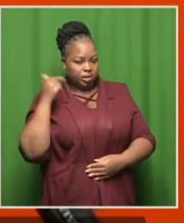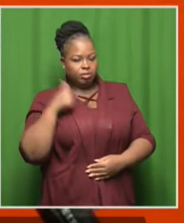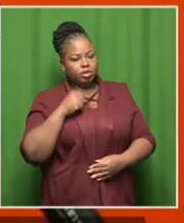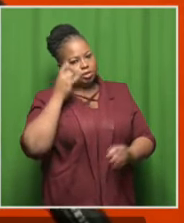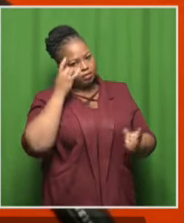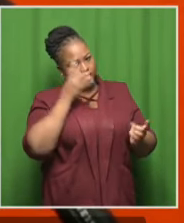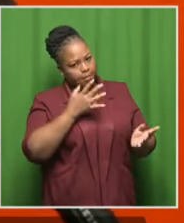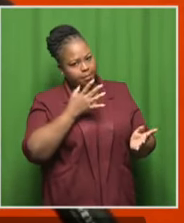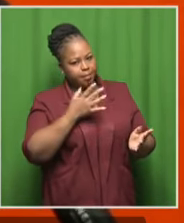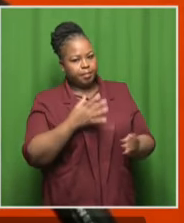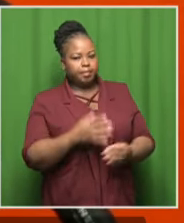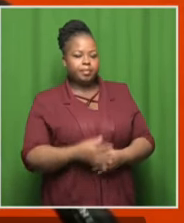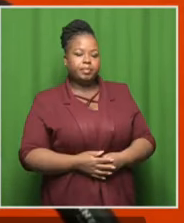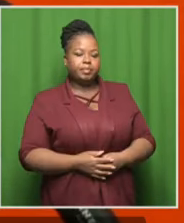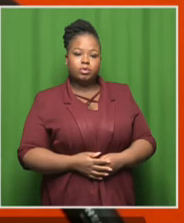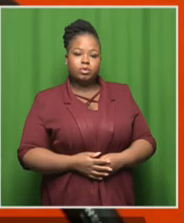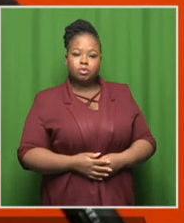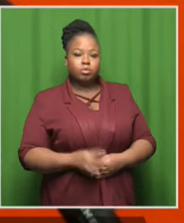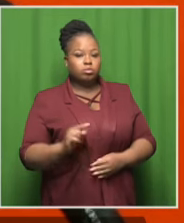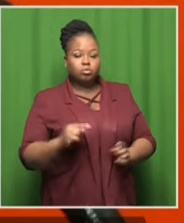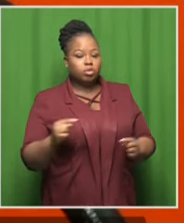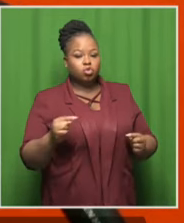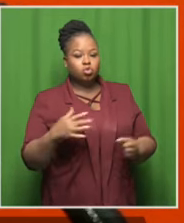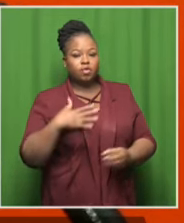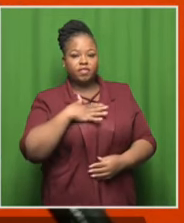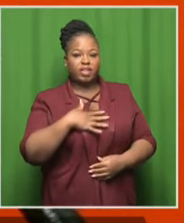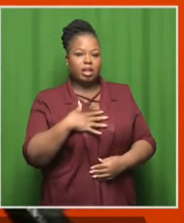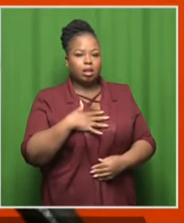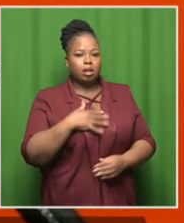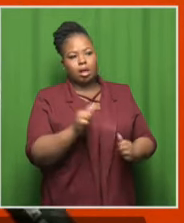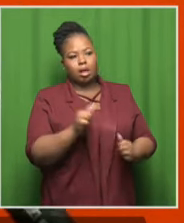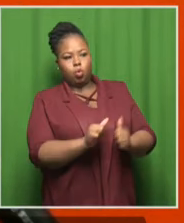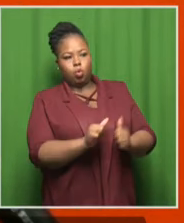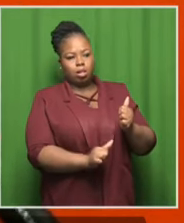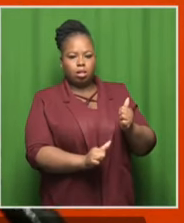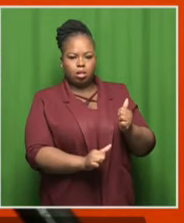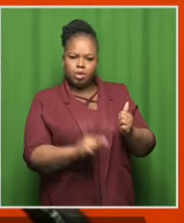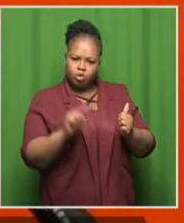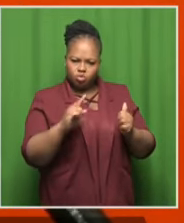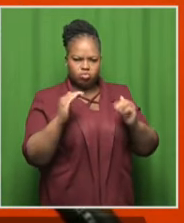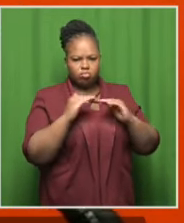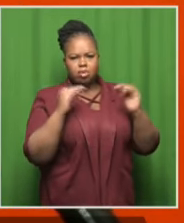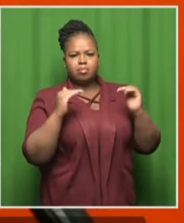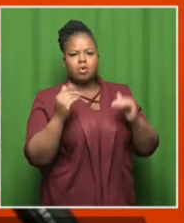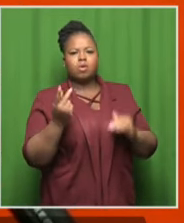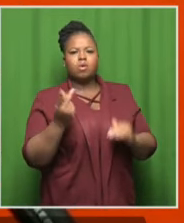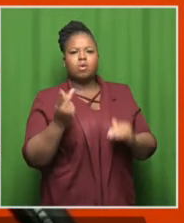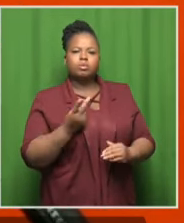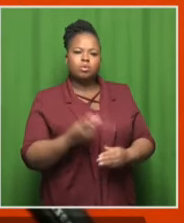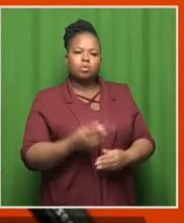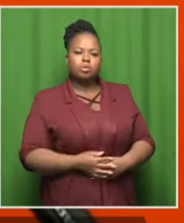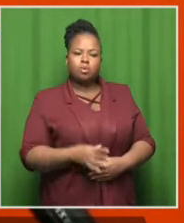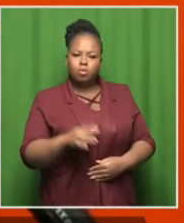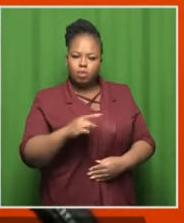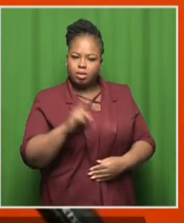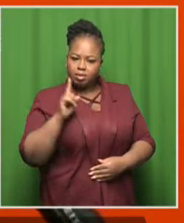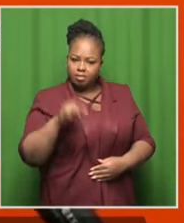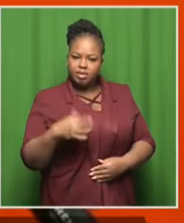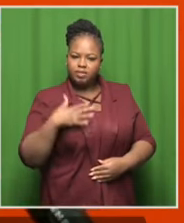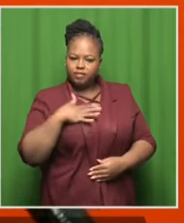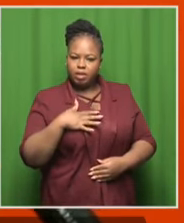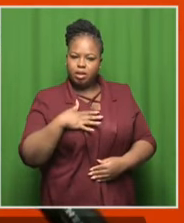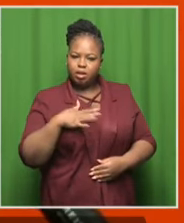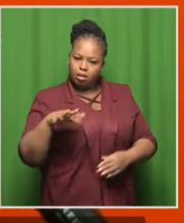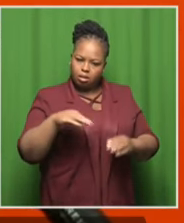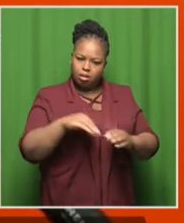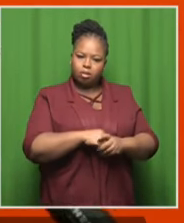Ronwen, you mustn't feel inferior to these guys. You are the equal, because they must feel great to be in your